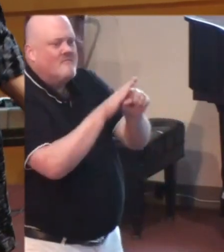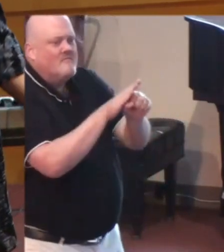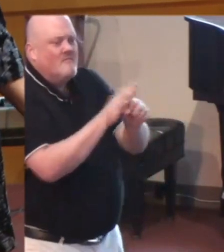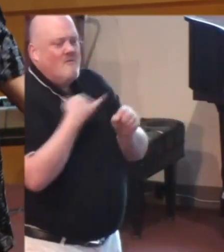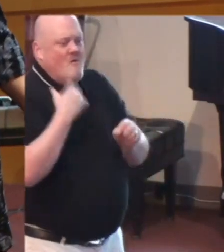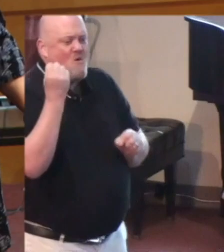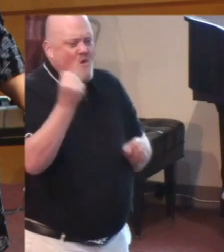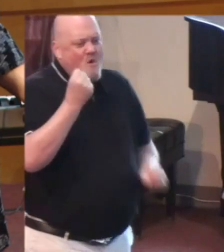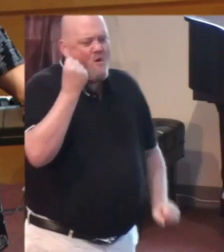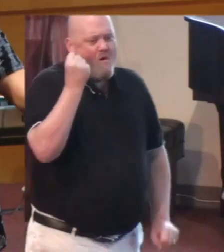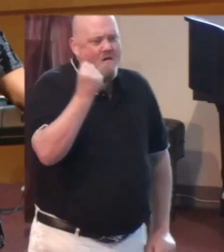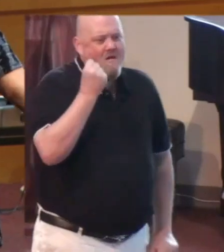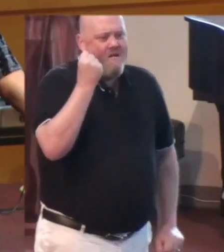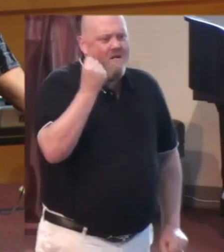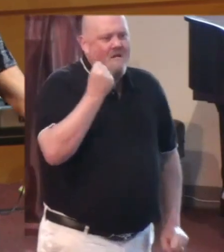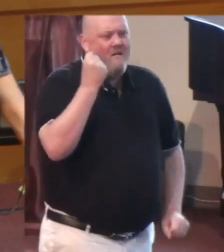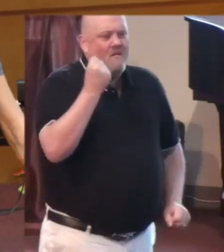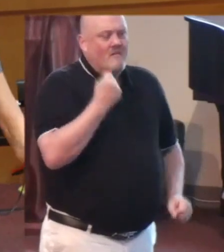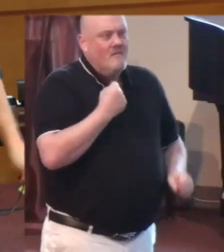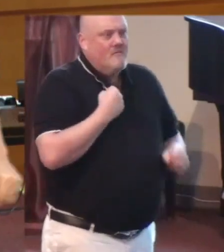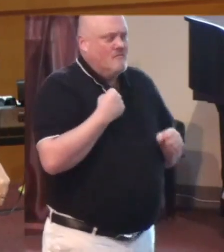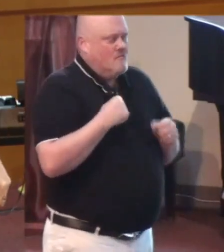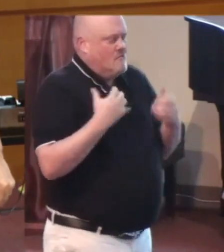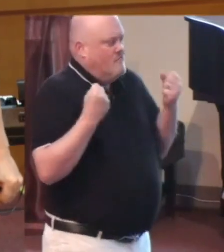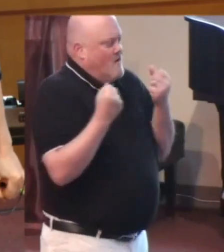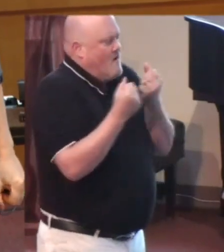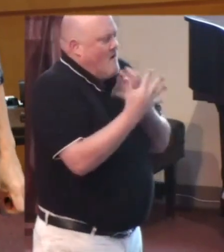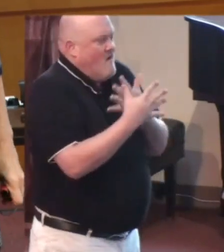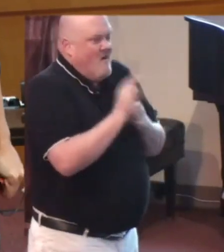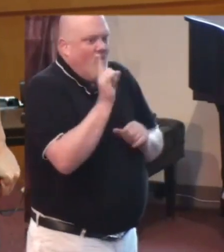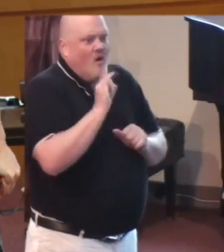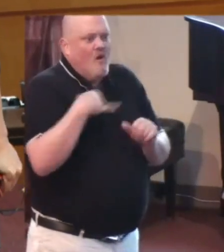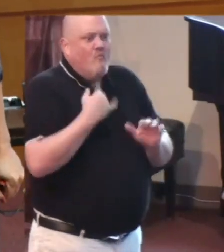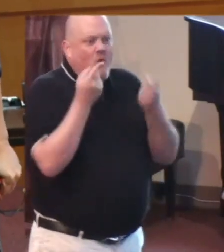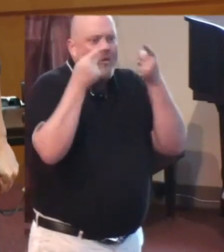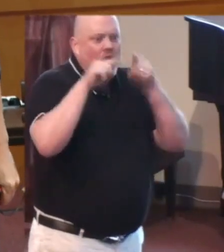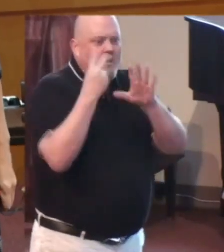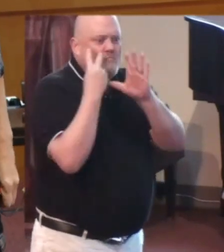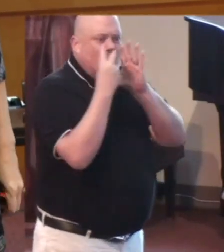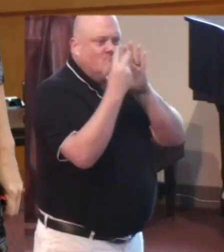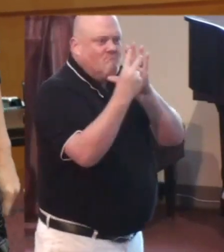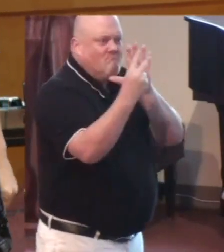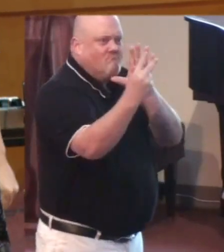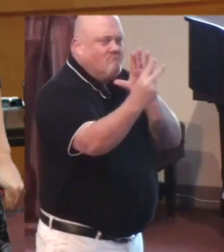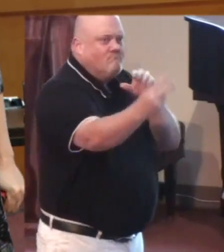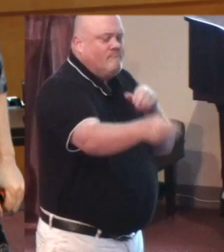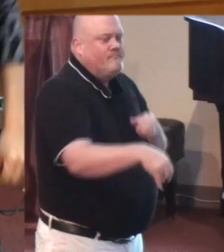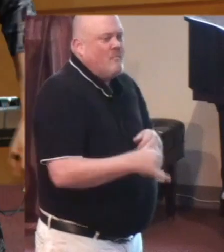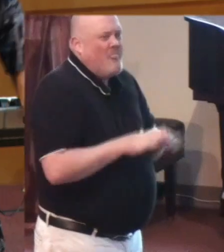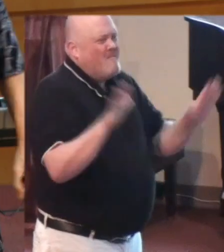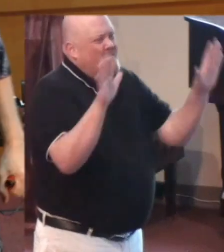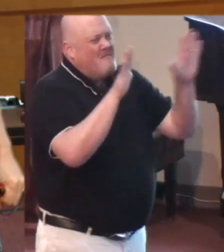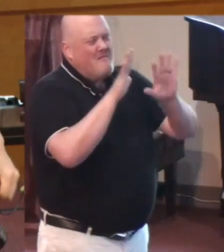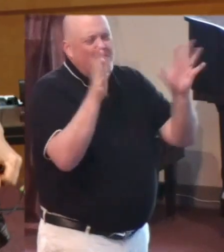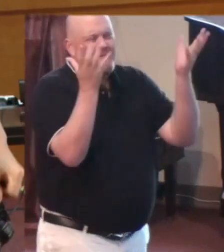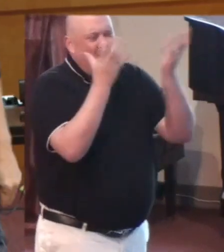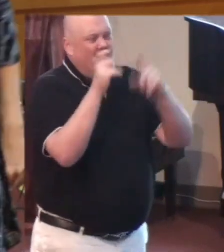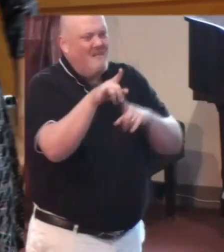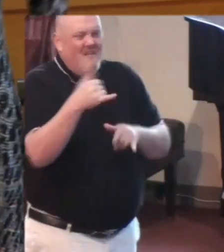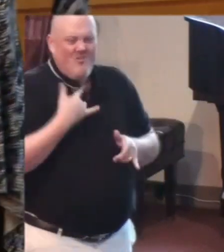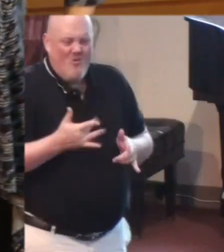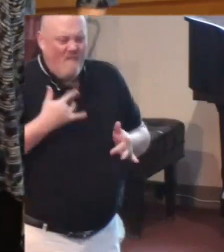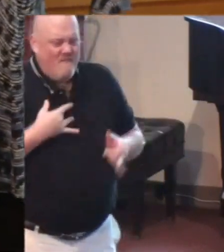holding on for dear life, afraid of what's in store. Whoa, he treats you like